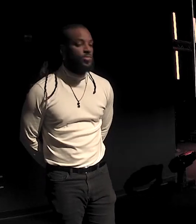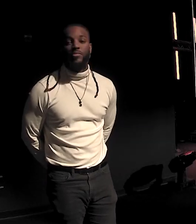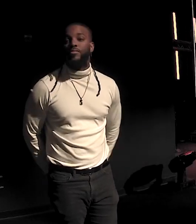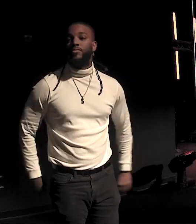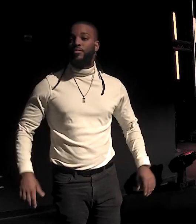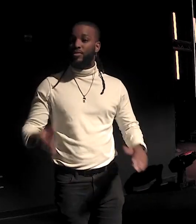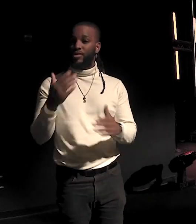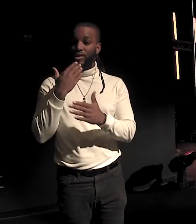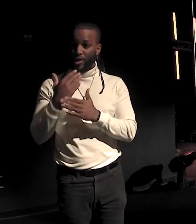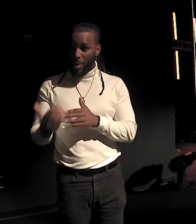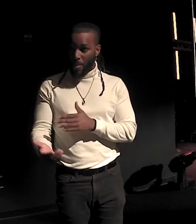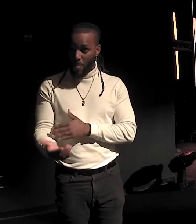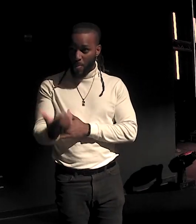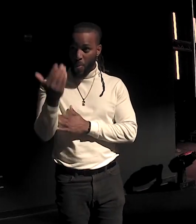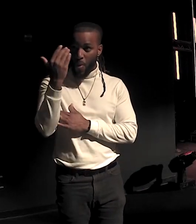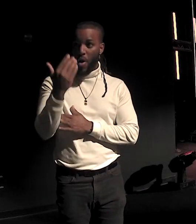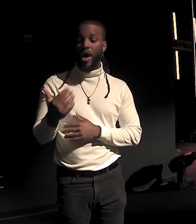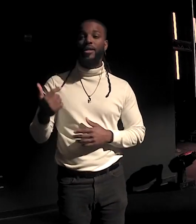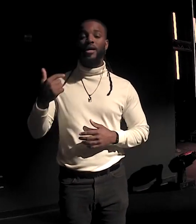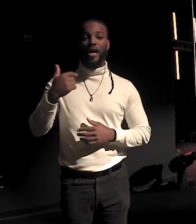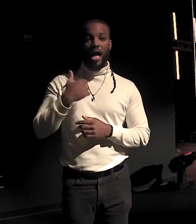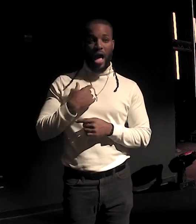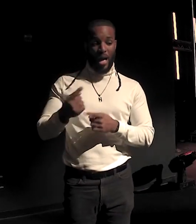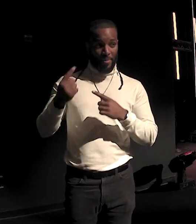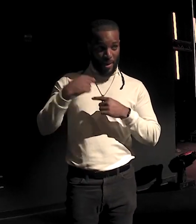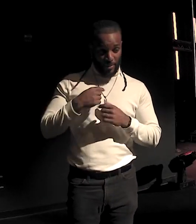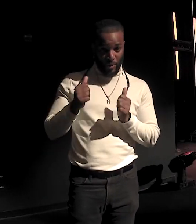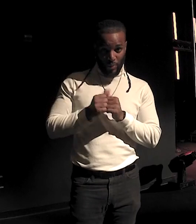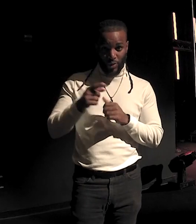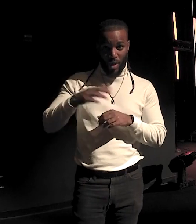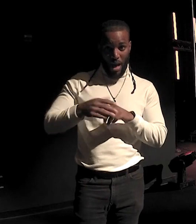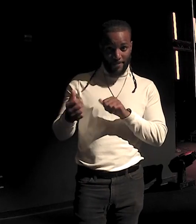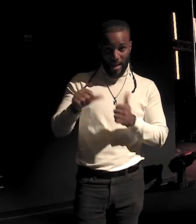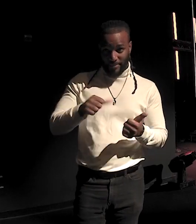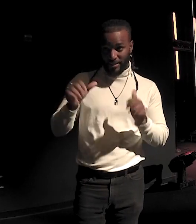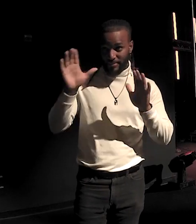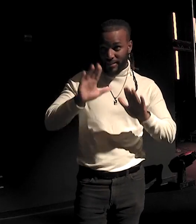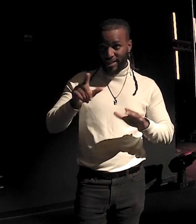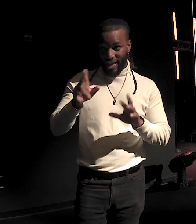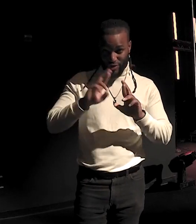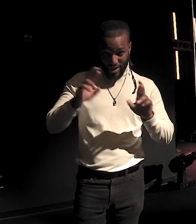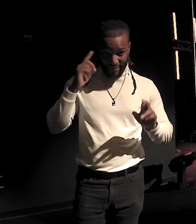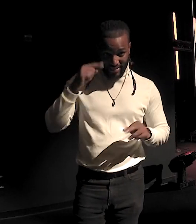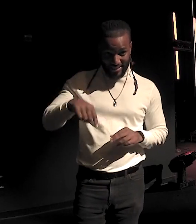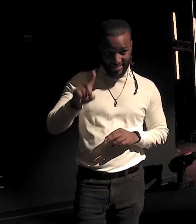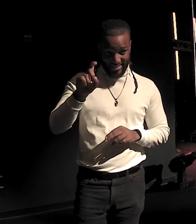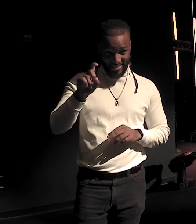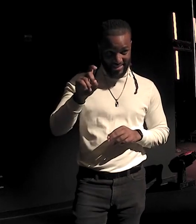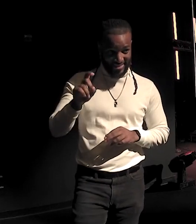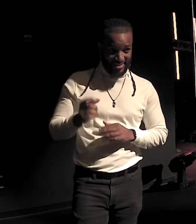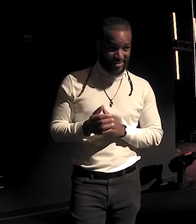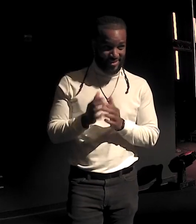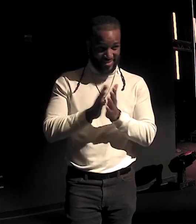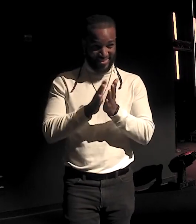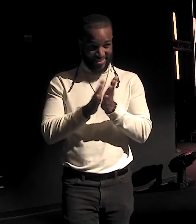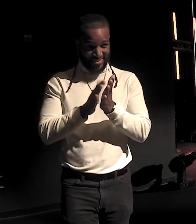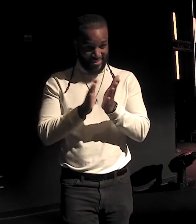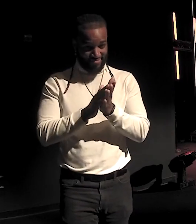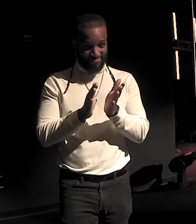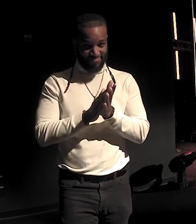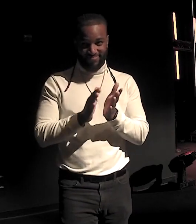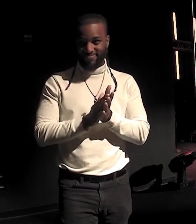Well, good morning. I'm pumped to be with you this morning on Baptism Sunday. You guys ready for this? It's going to be